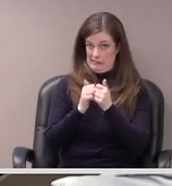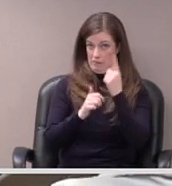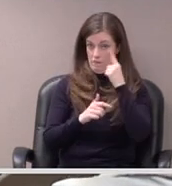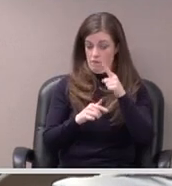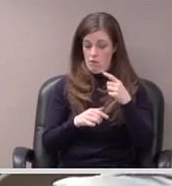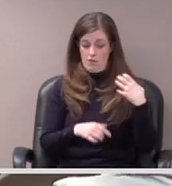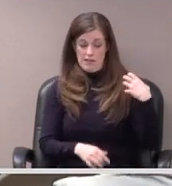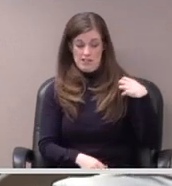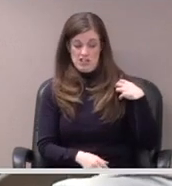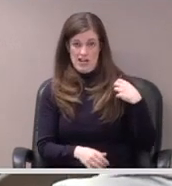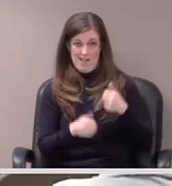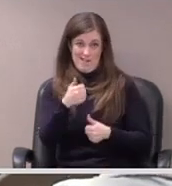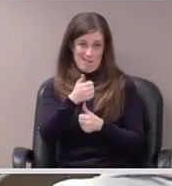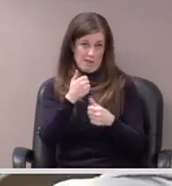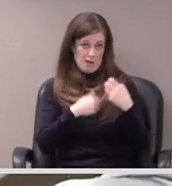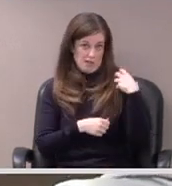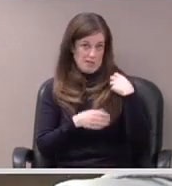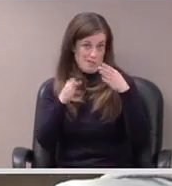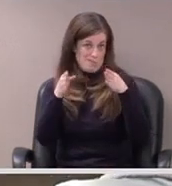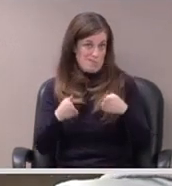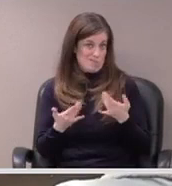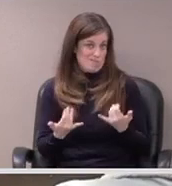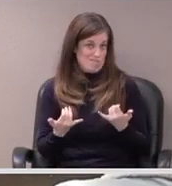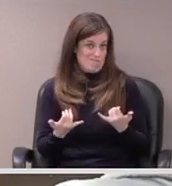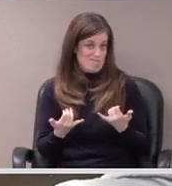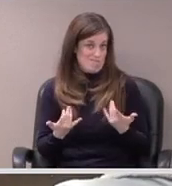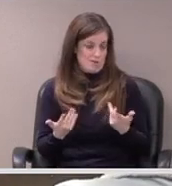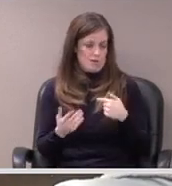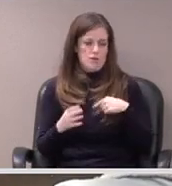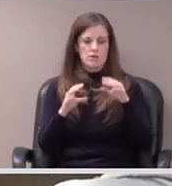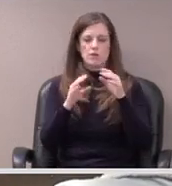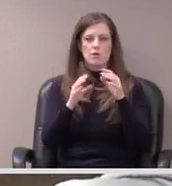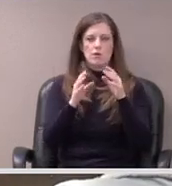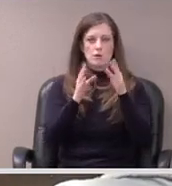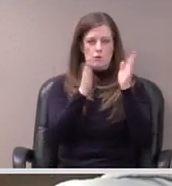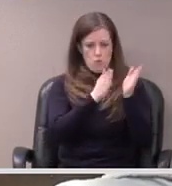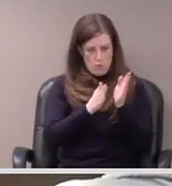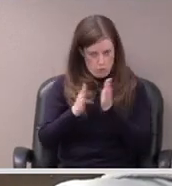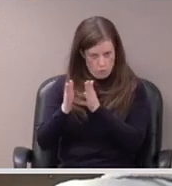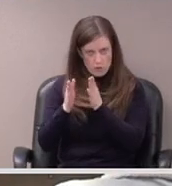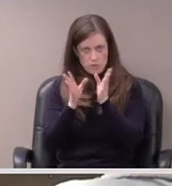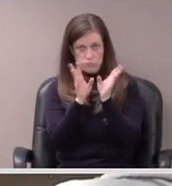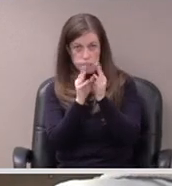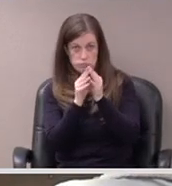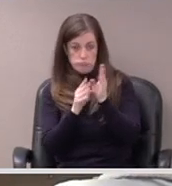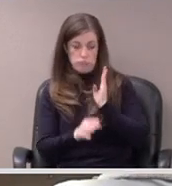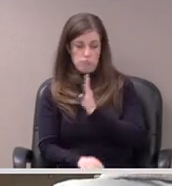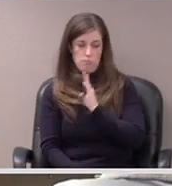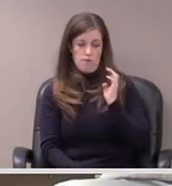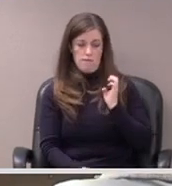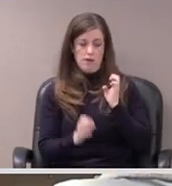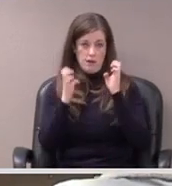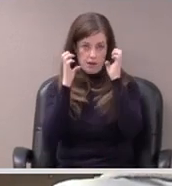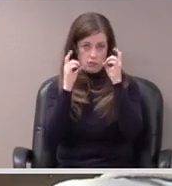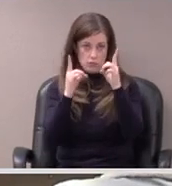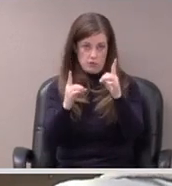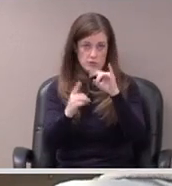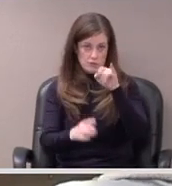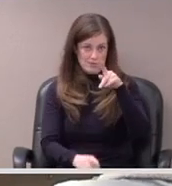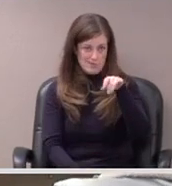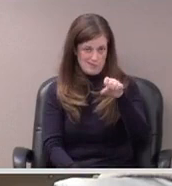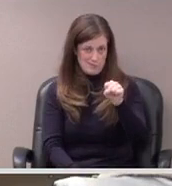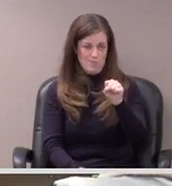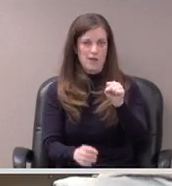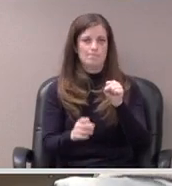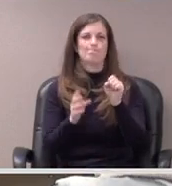the vice chairperson at this time. So the organizational meeting of the Board of Education of Jefferson County is